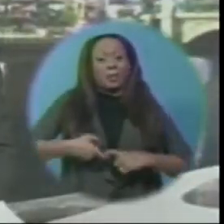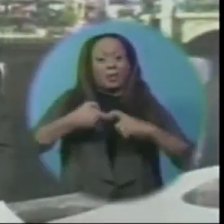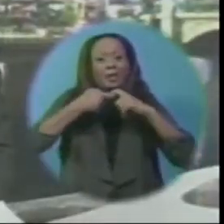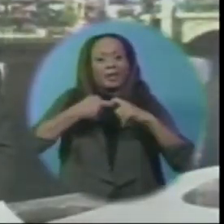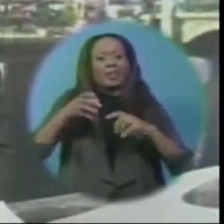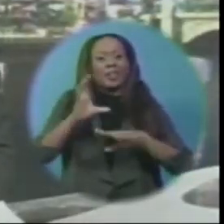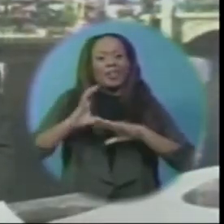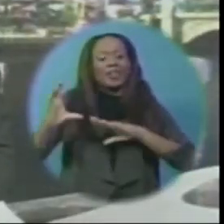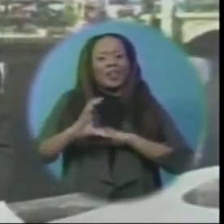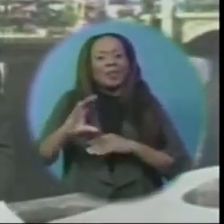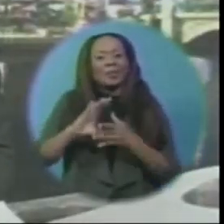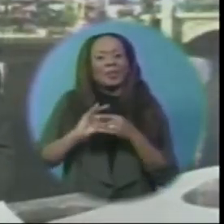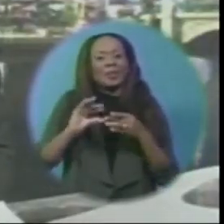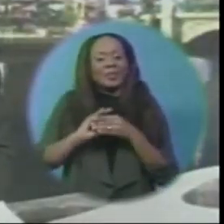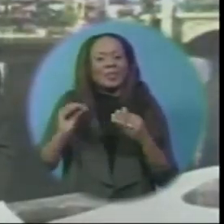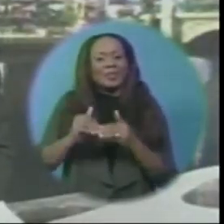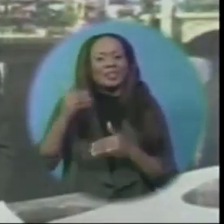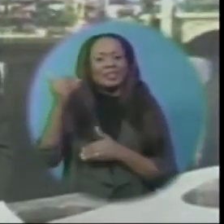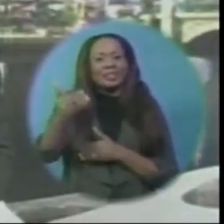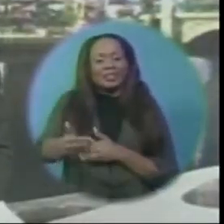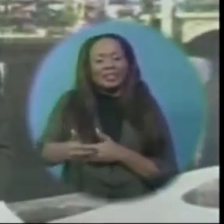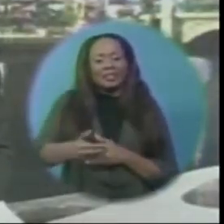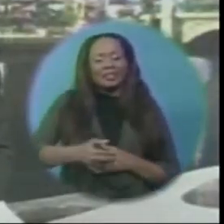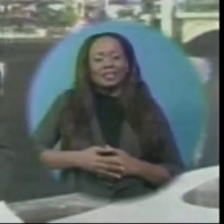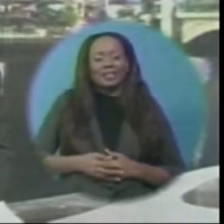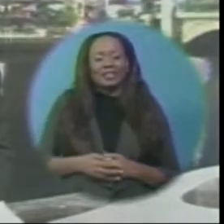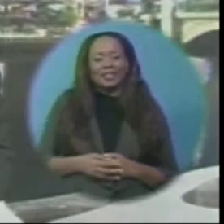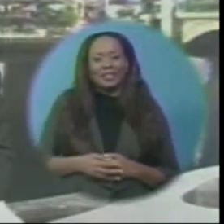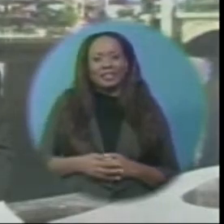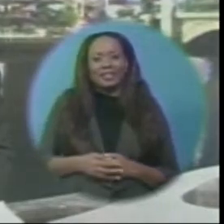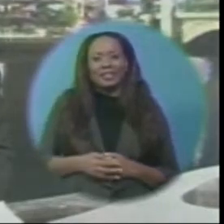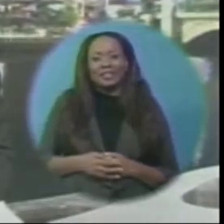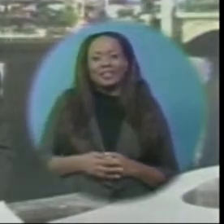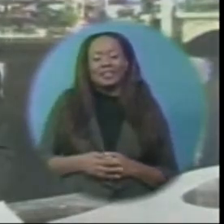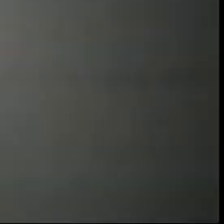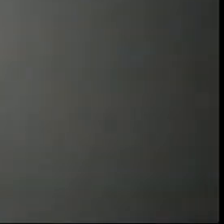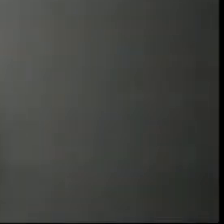take a look at some of the stories making headlines across the region.